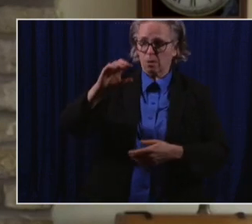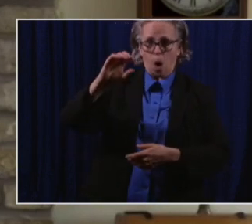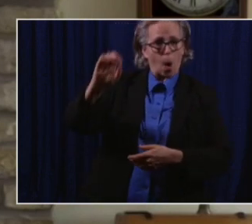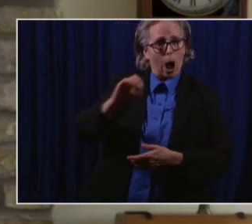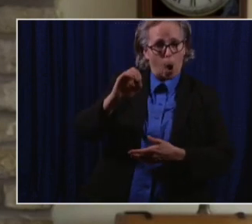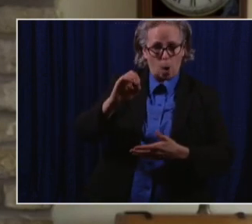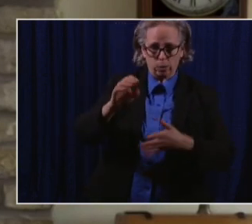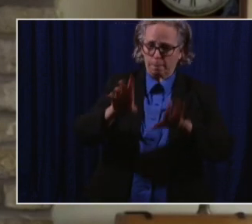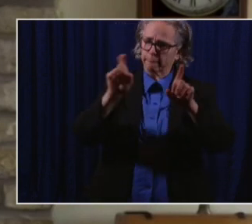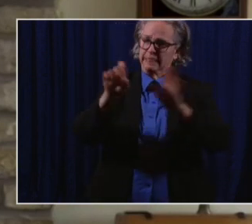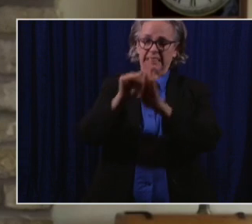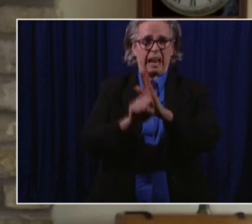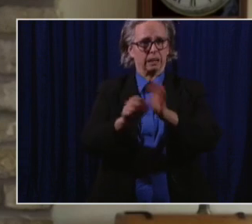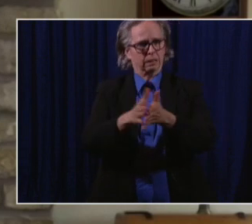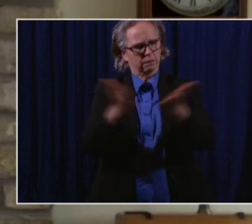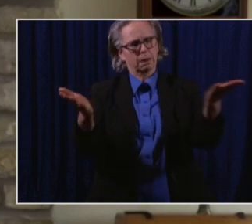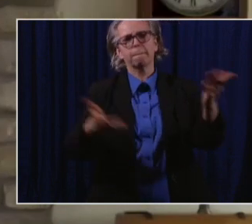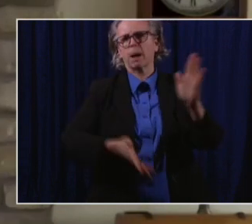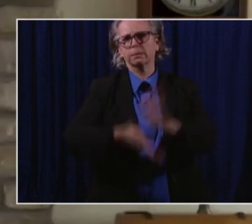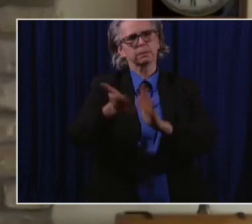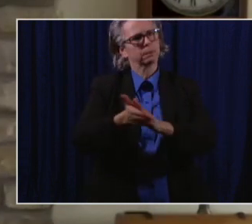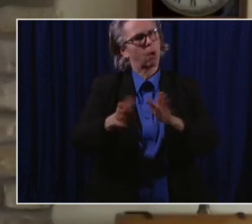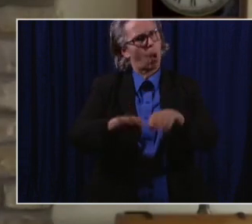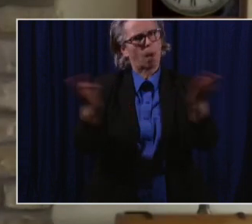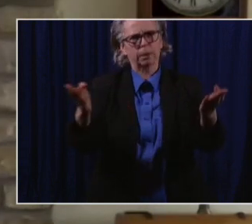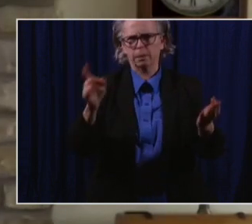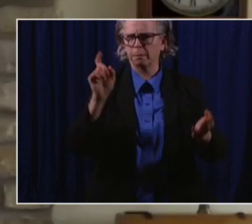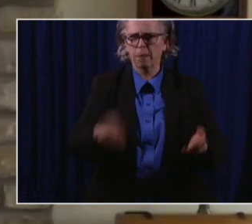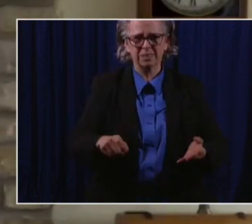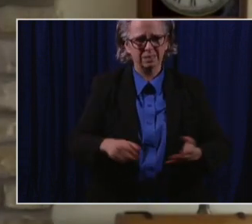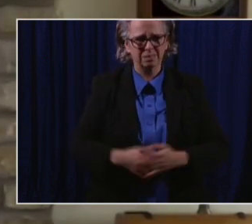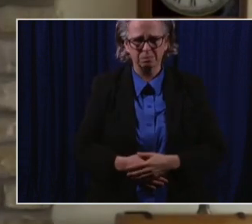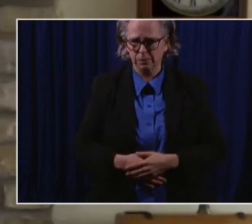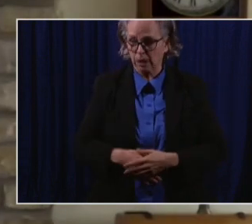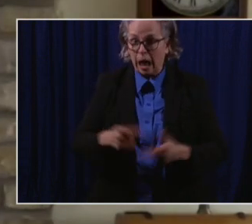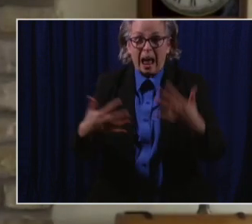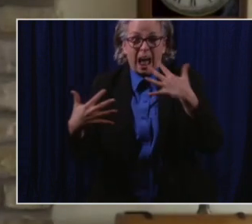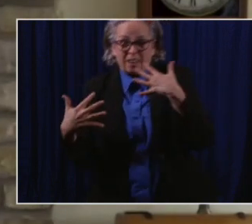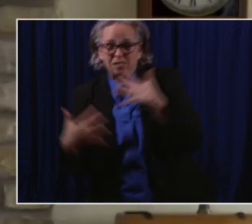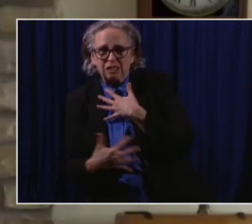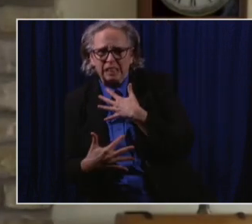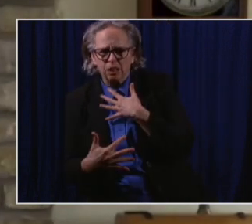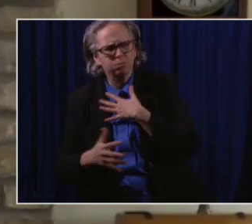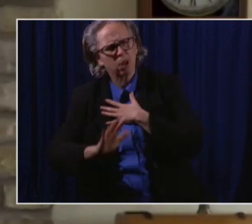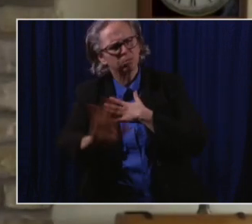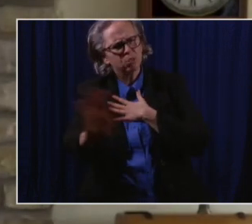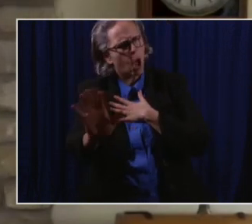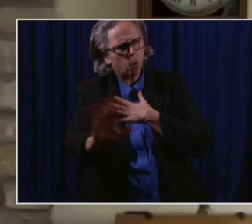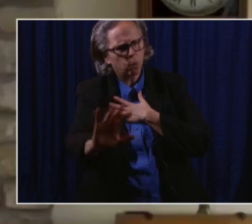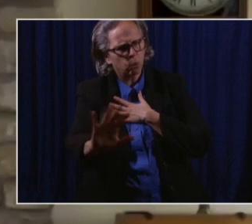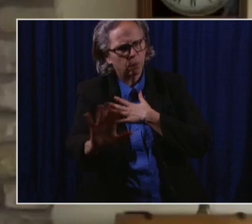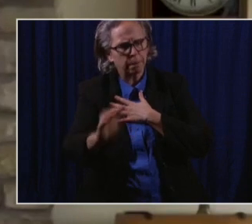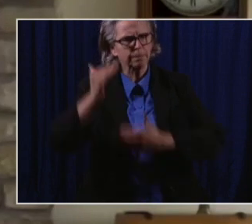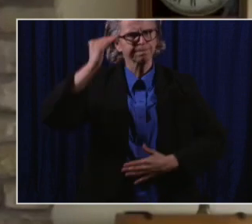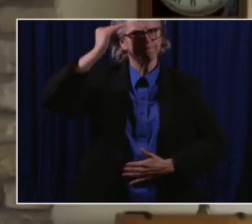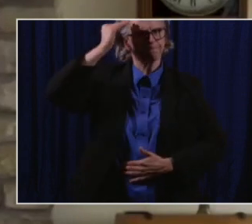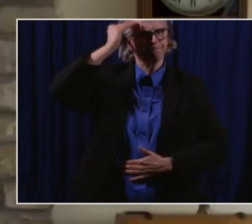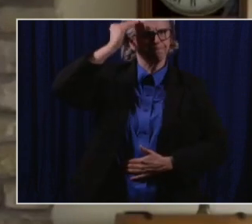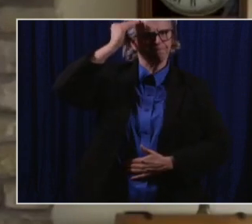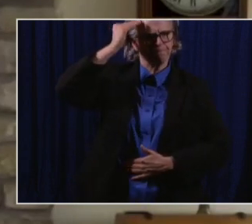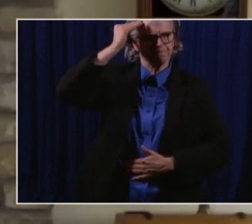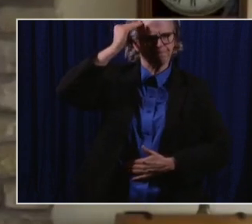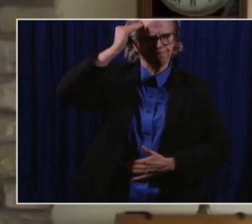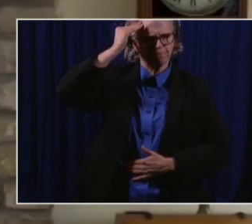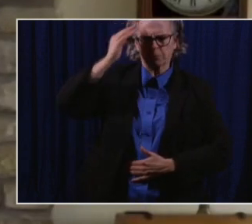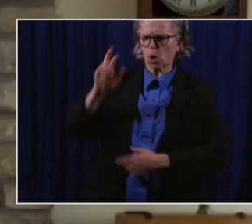It certainly, though, does not mean that we have to be afraid. It does, however, mean that we have to be realistic and